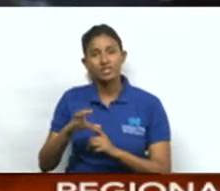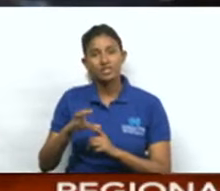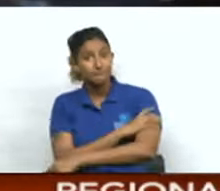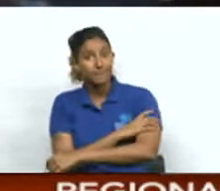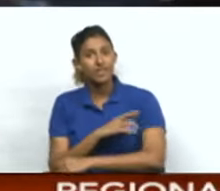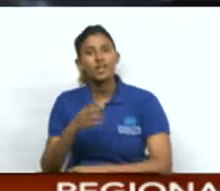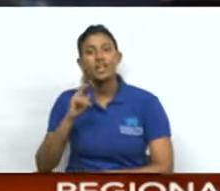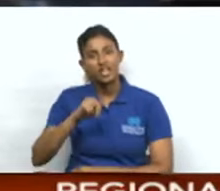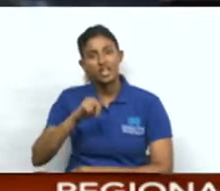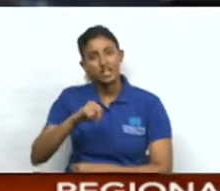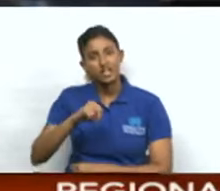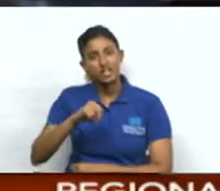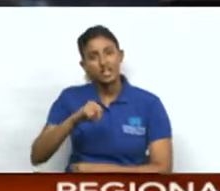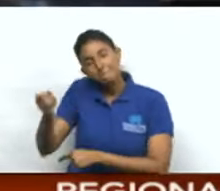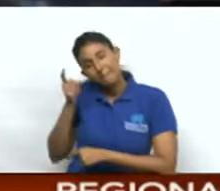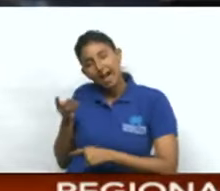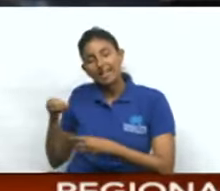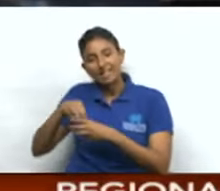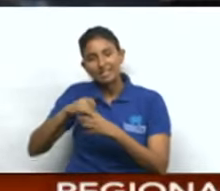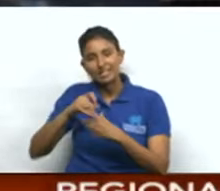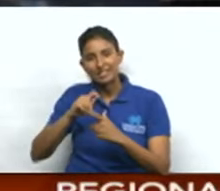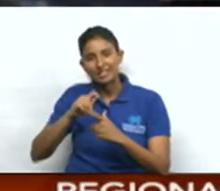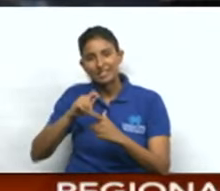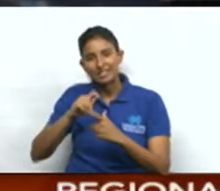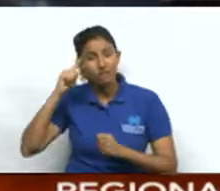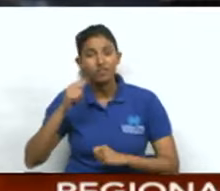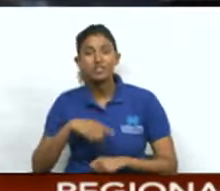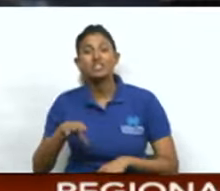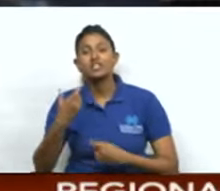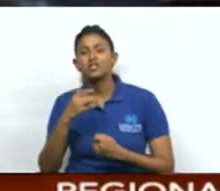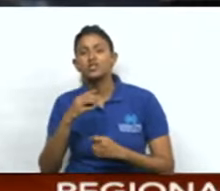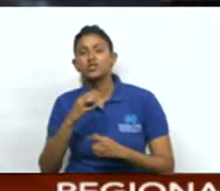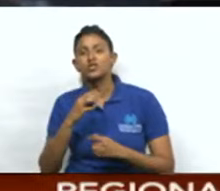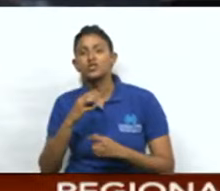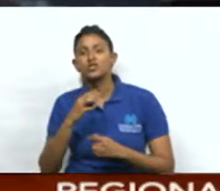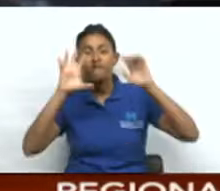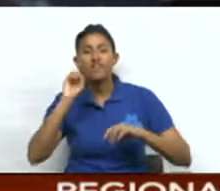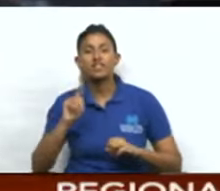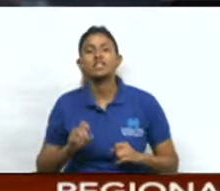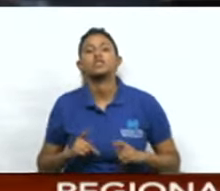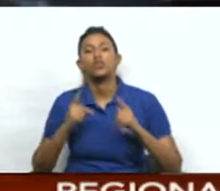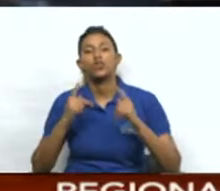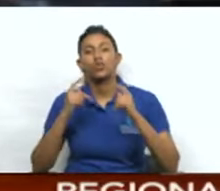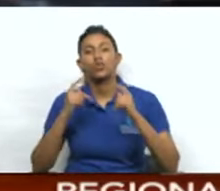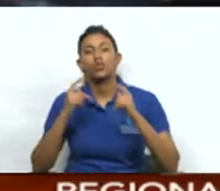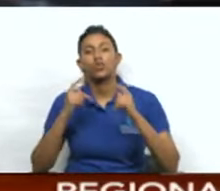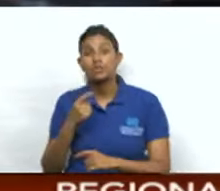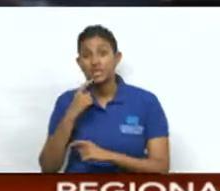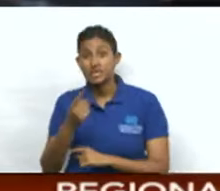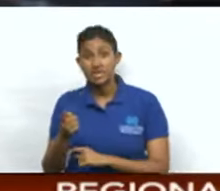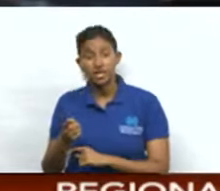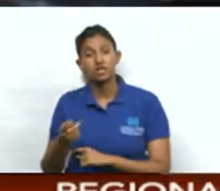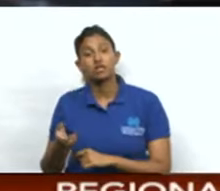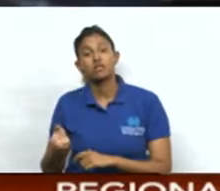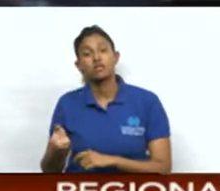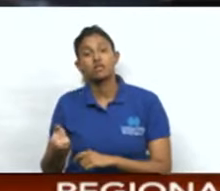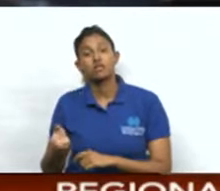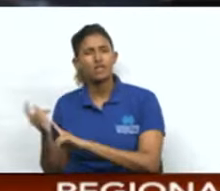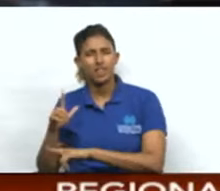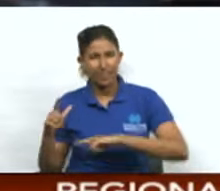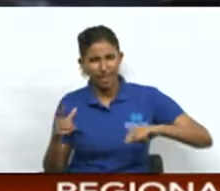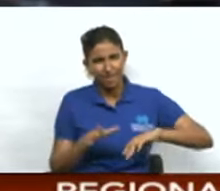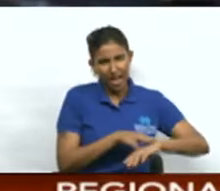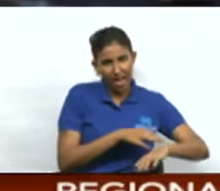United Super 50 tournament. The left-hander, who initially made himself unavailable for the competition, has had a change of heart following